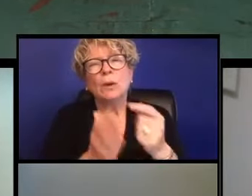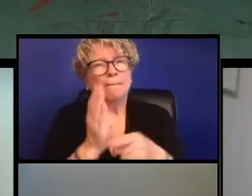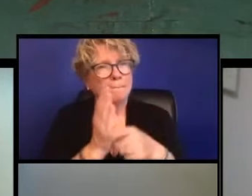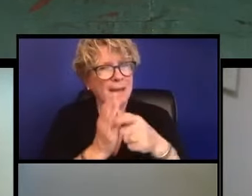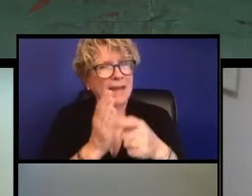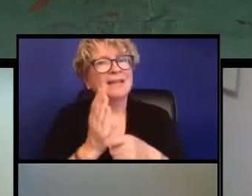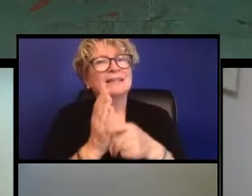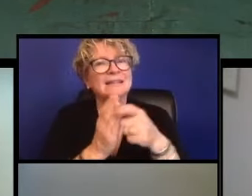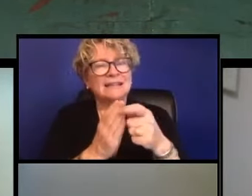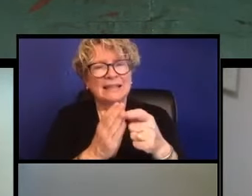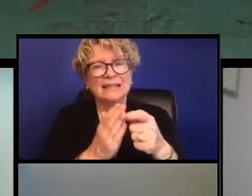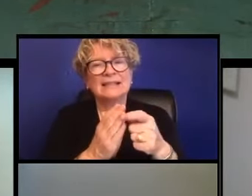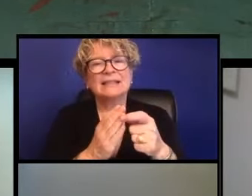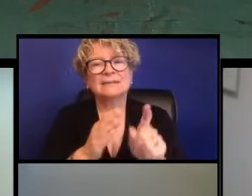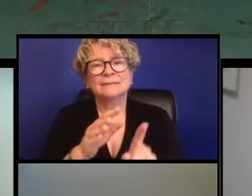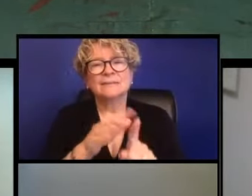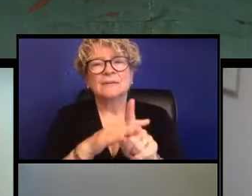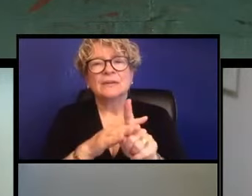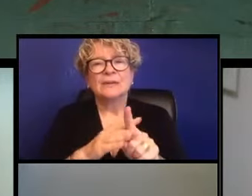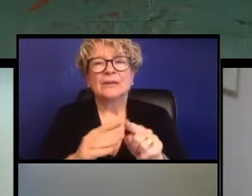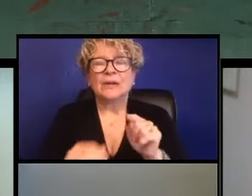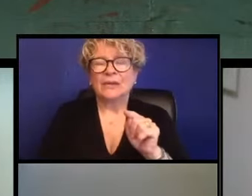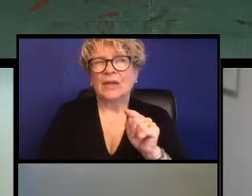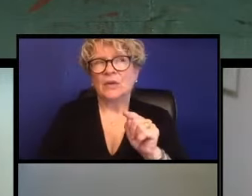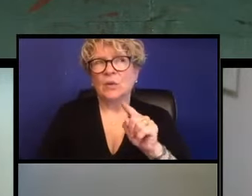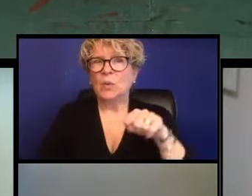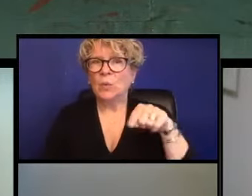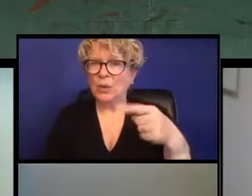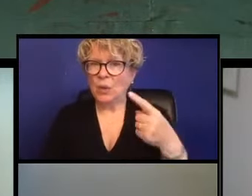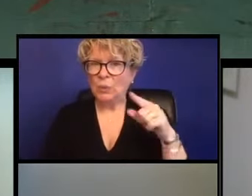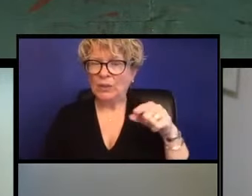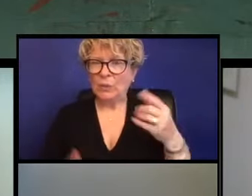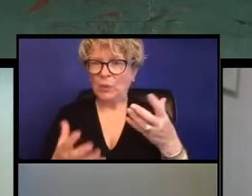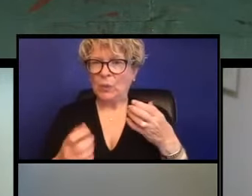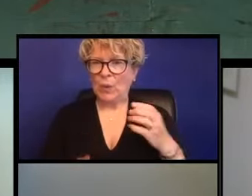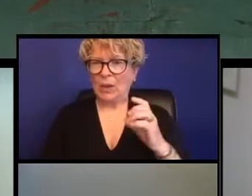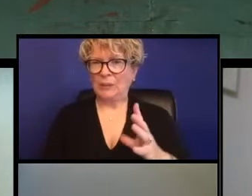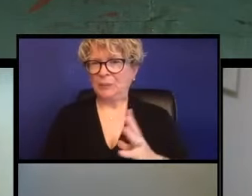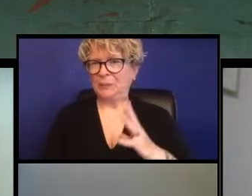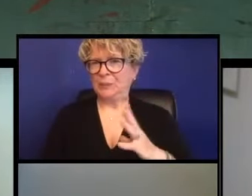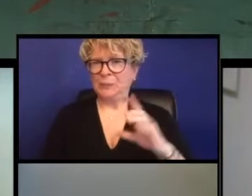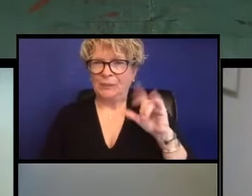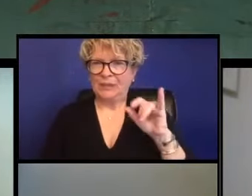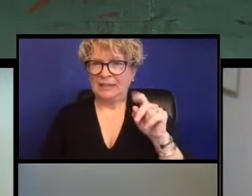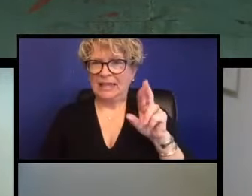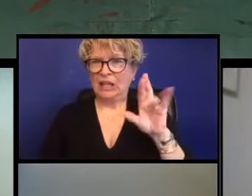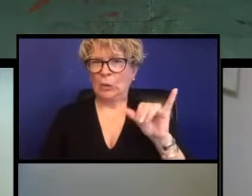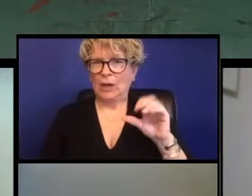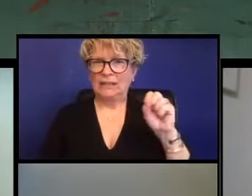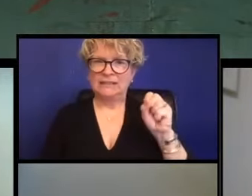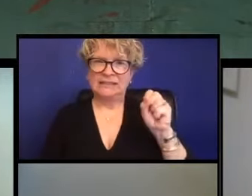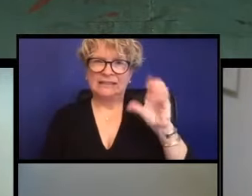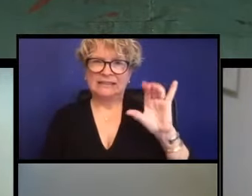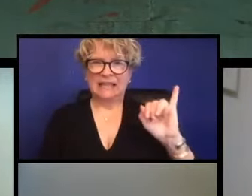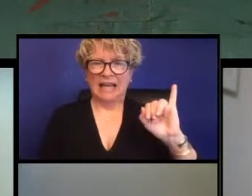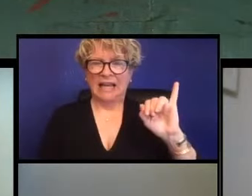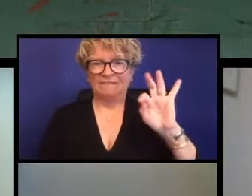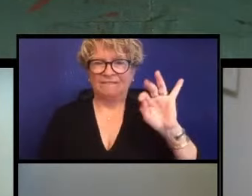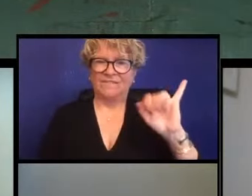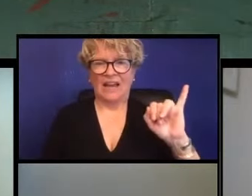magazines that were like, we only want literary science fiction. Like it needs to be absolutely